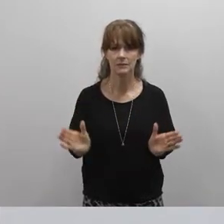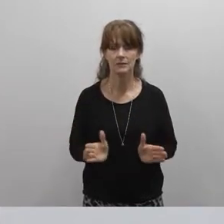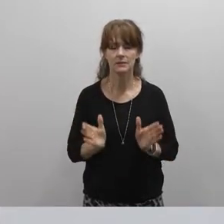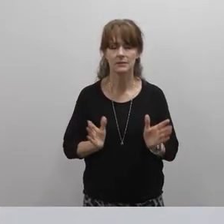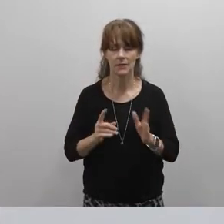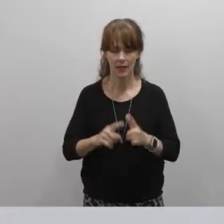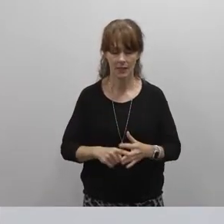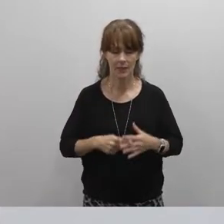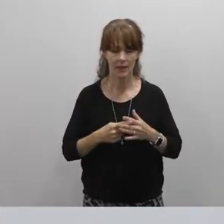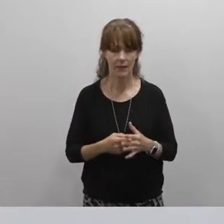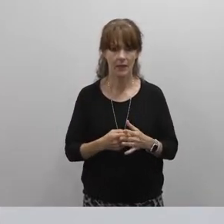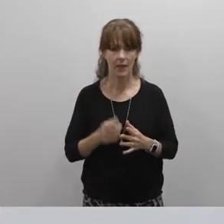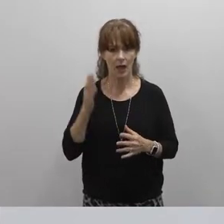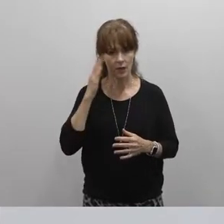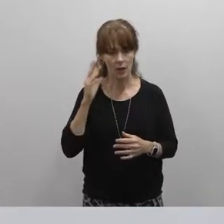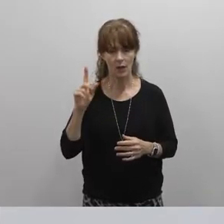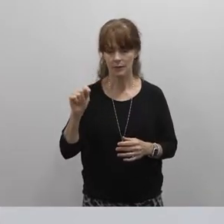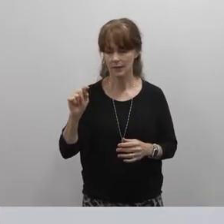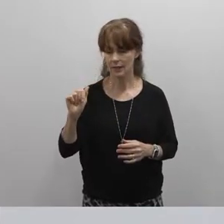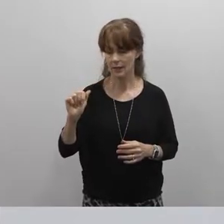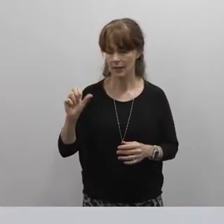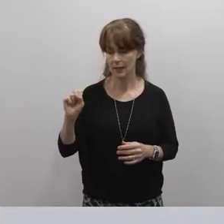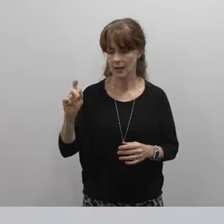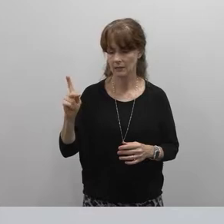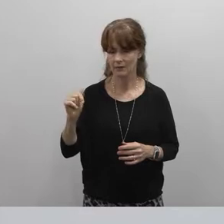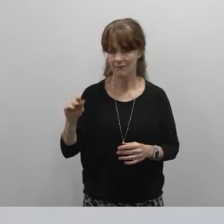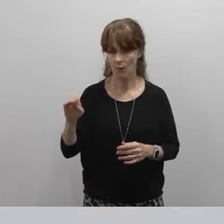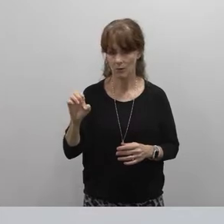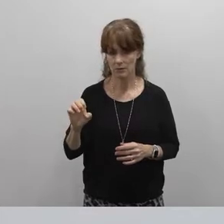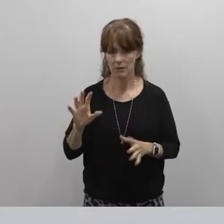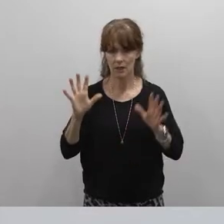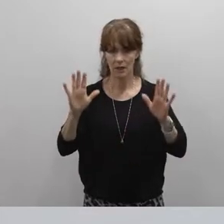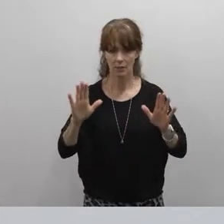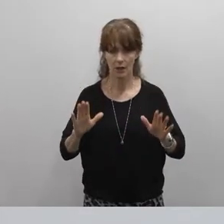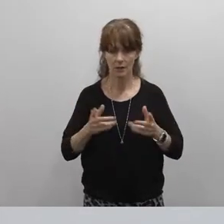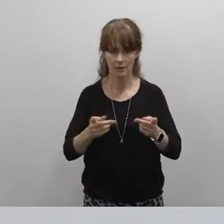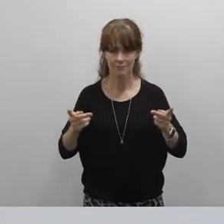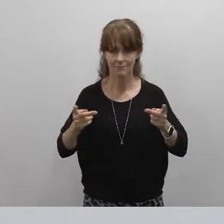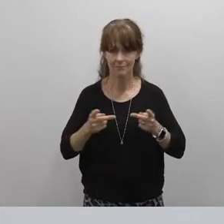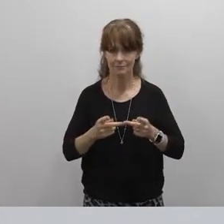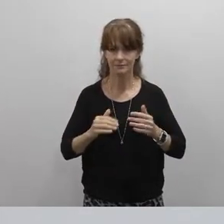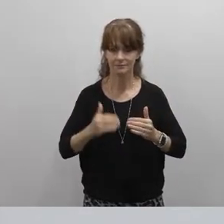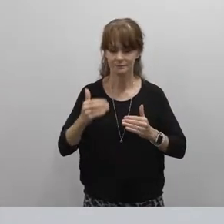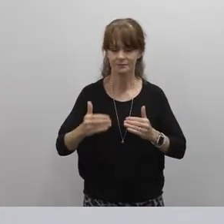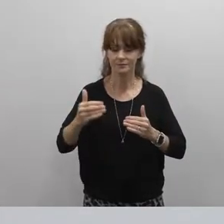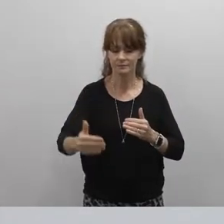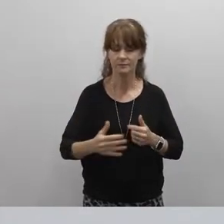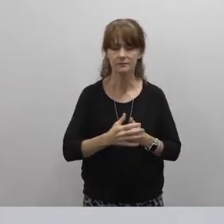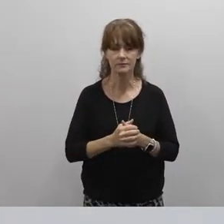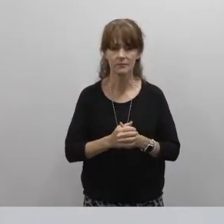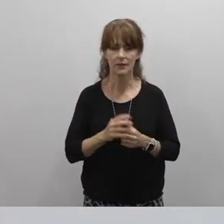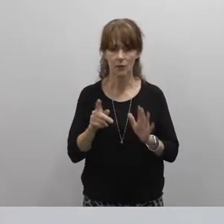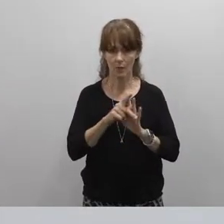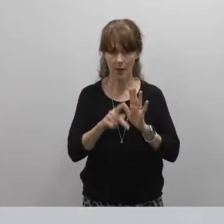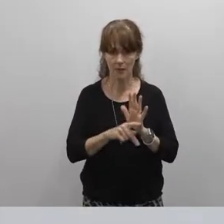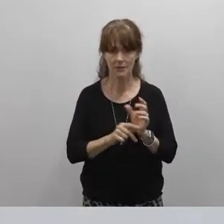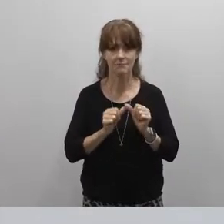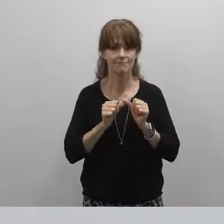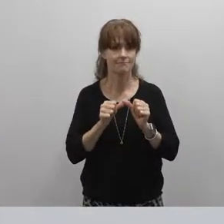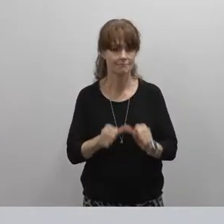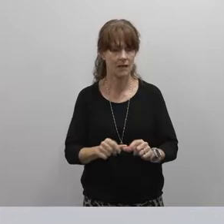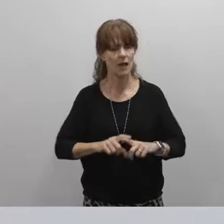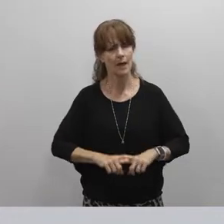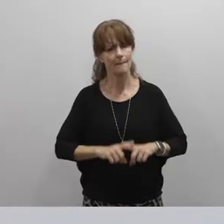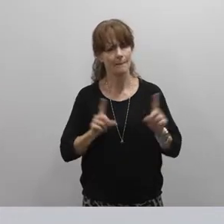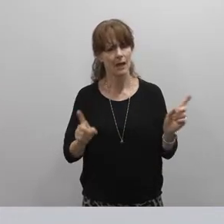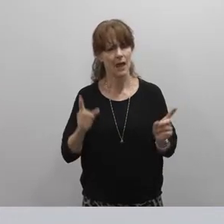beginning, and I know that there's a task force implemented that is an incredible step in ensuring that this policy is followed through on. But